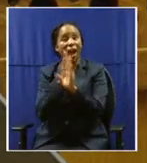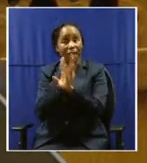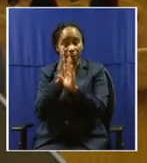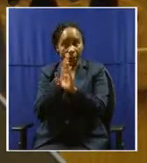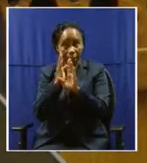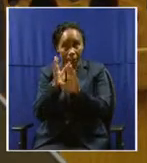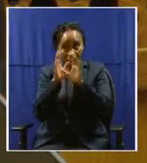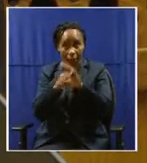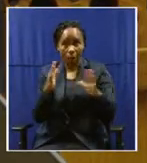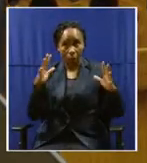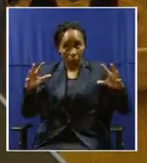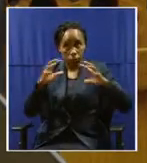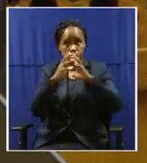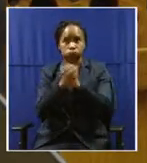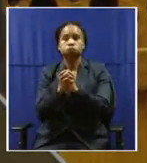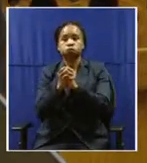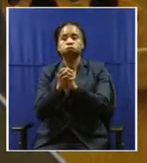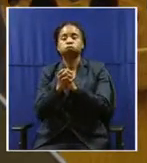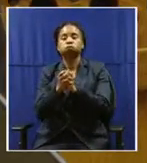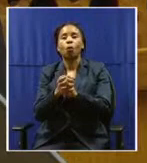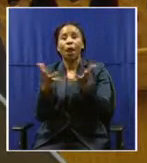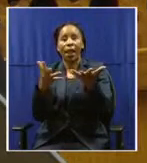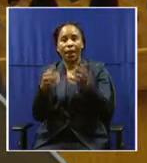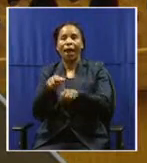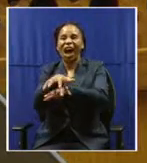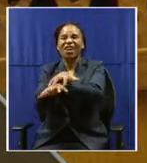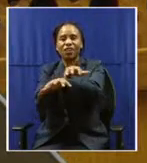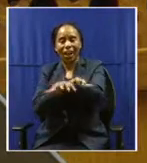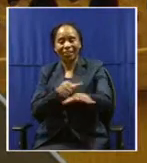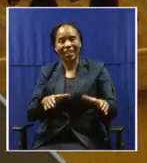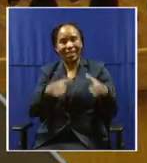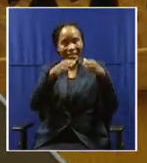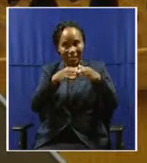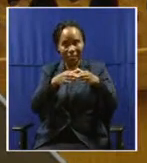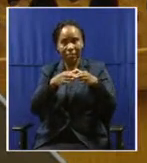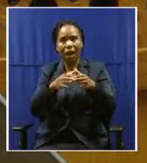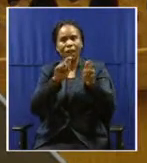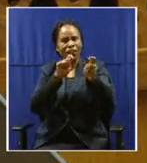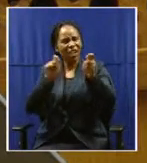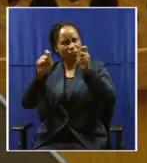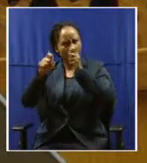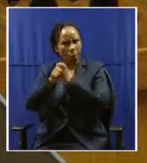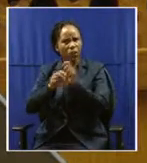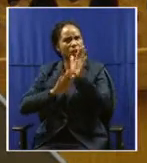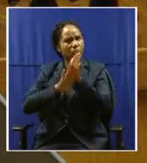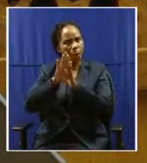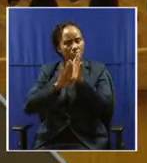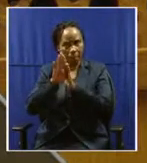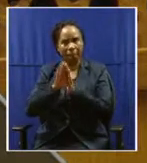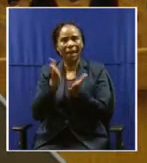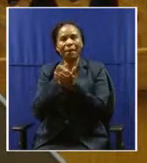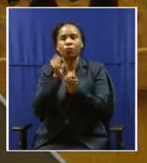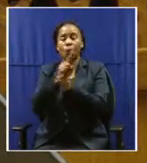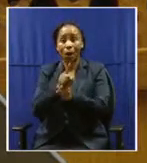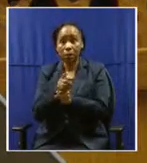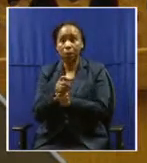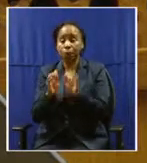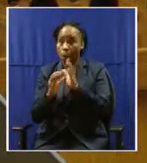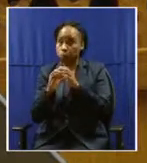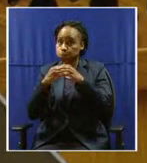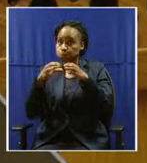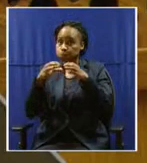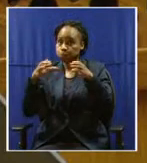in the agricultural sector to promote transformation and to ensure sustainable growth. It